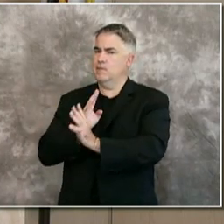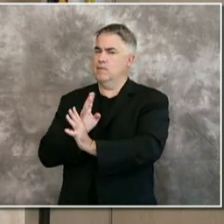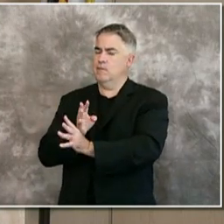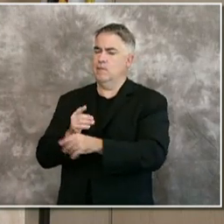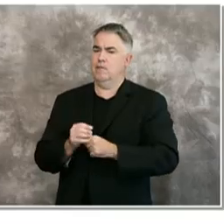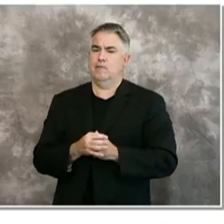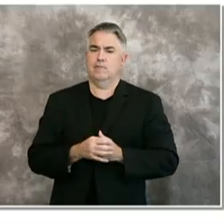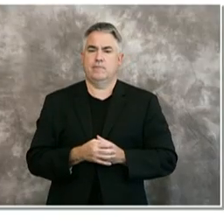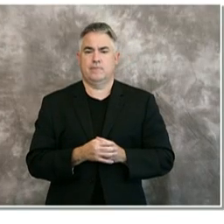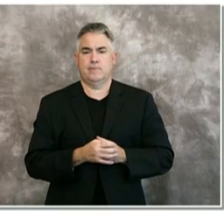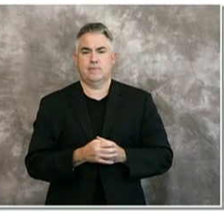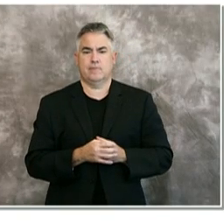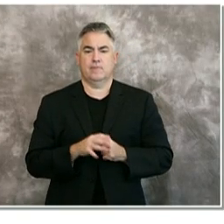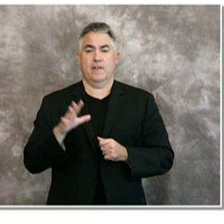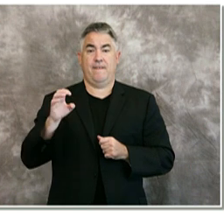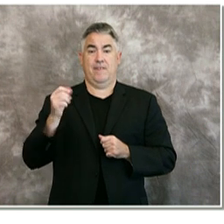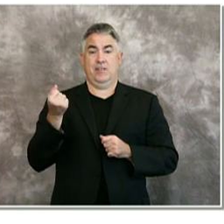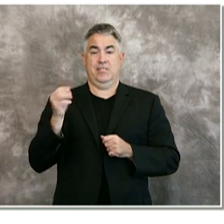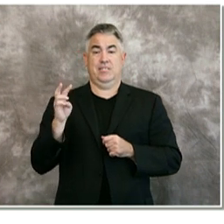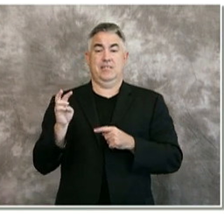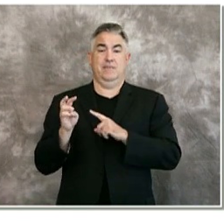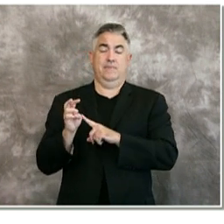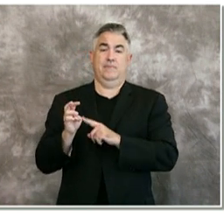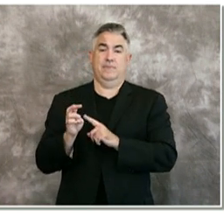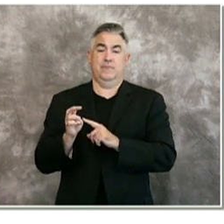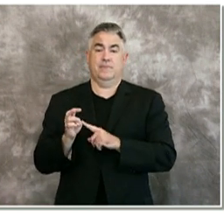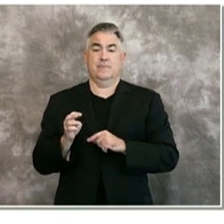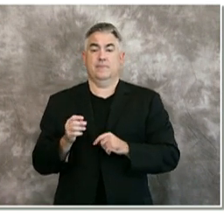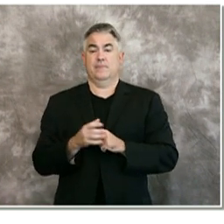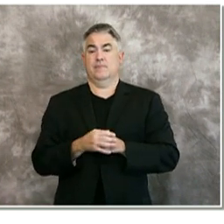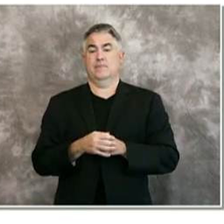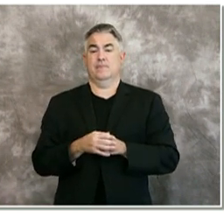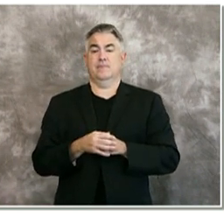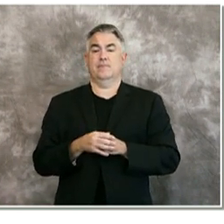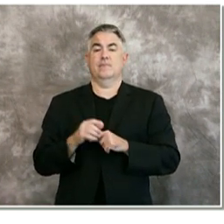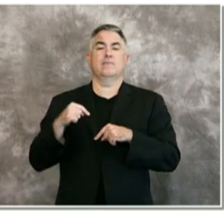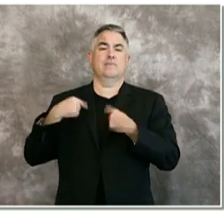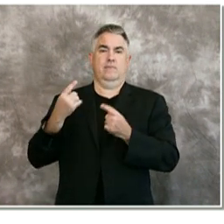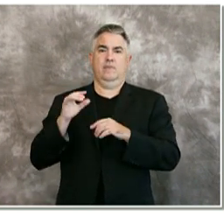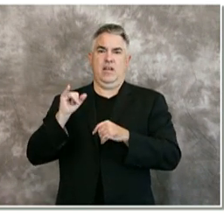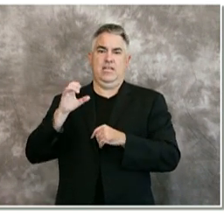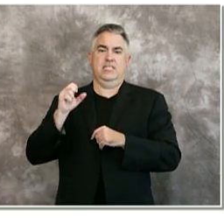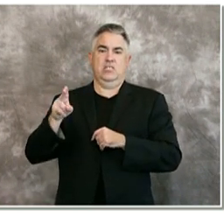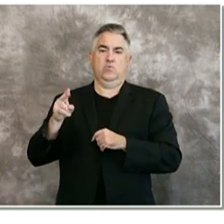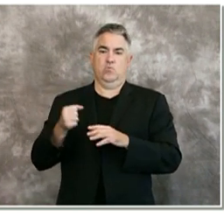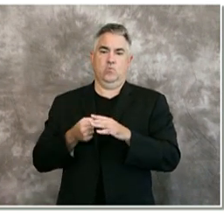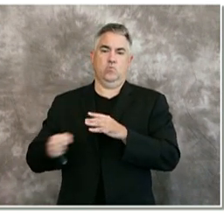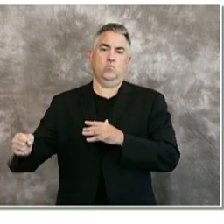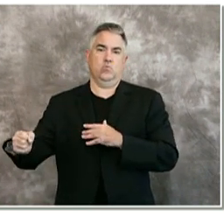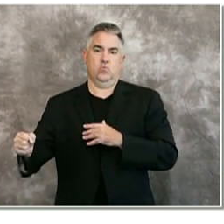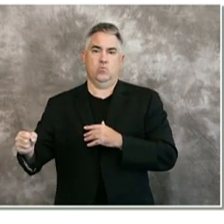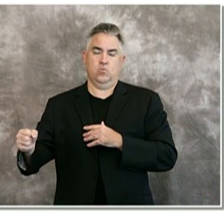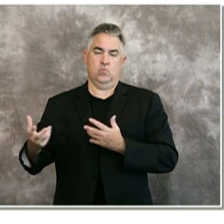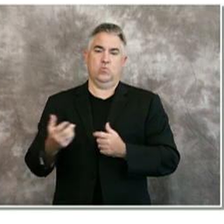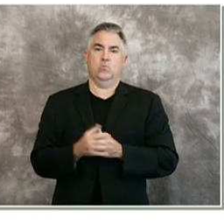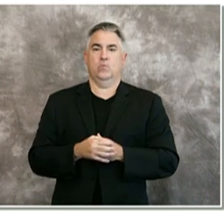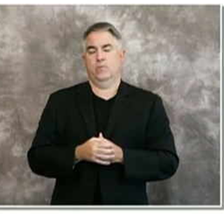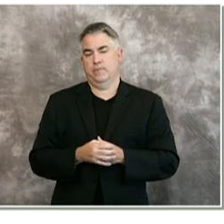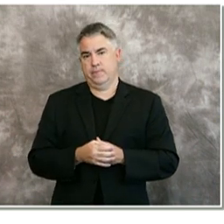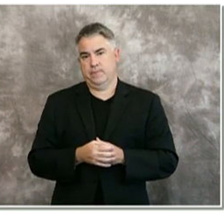516 of the total number of cases have been admitted to the ICU. This number is 3% of the total number of cases